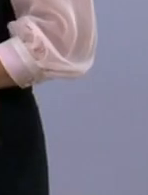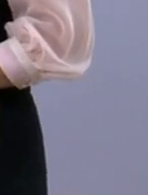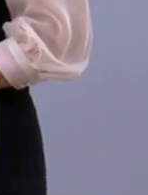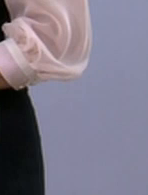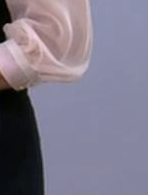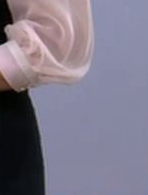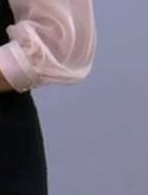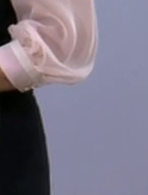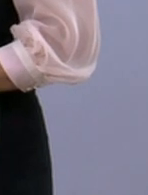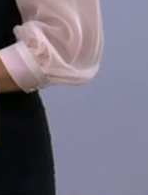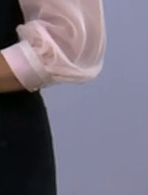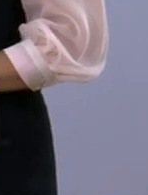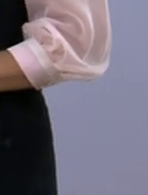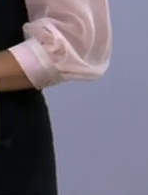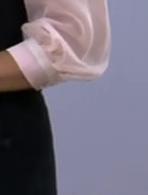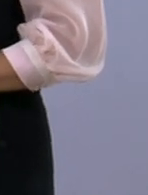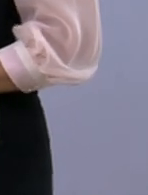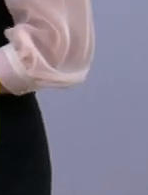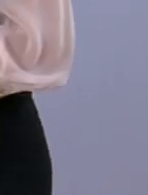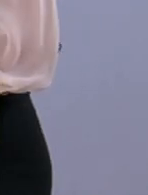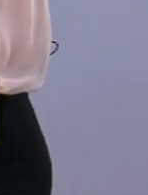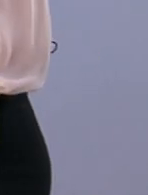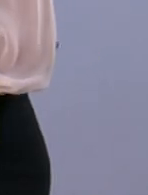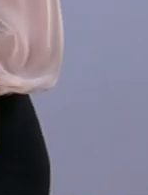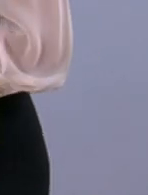Today our theme is at the right time.